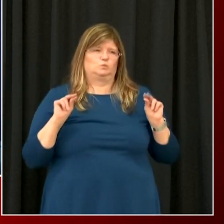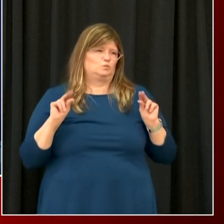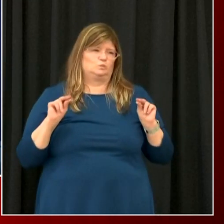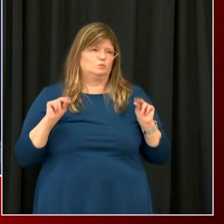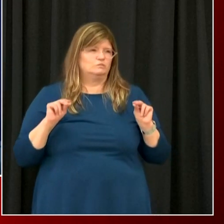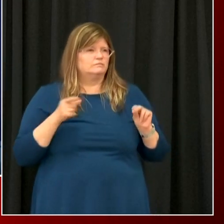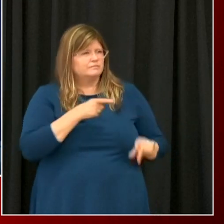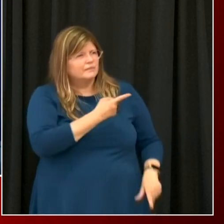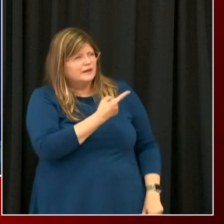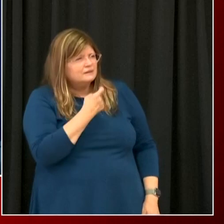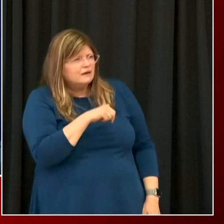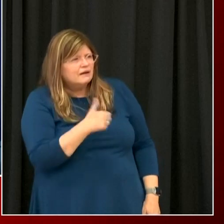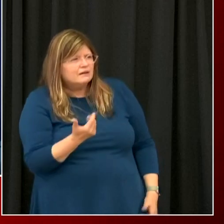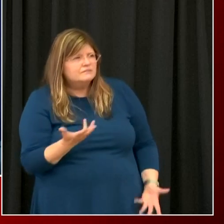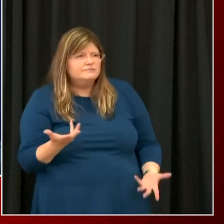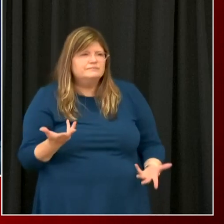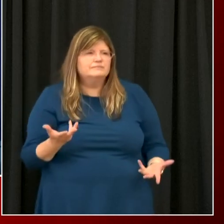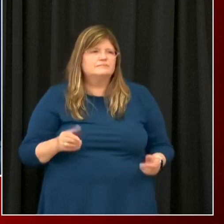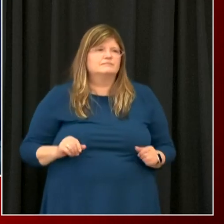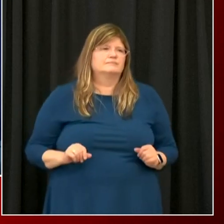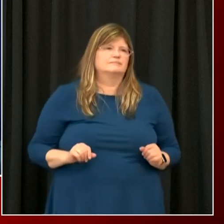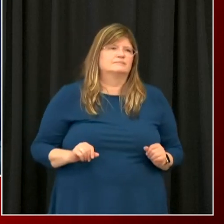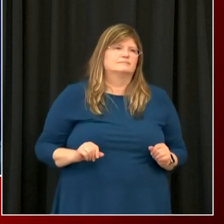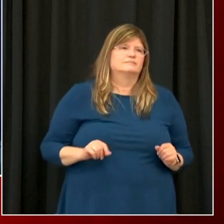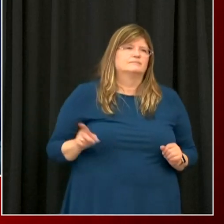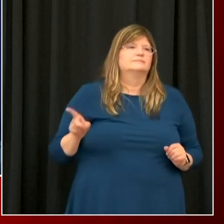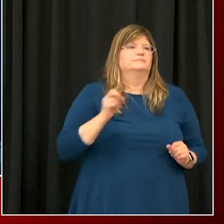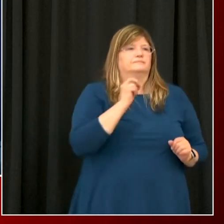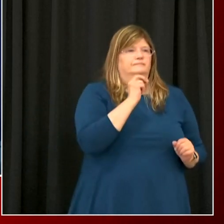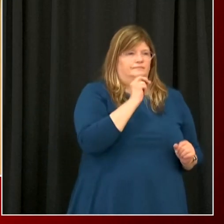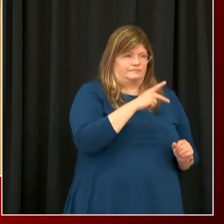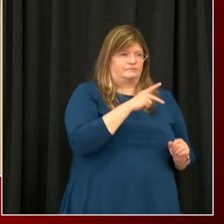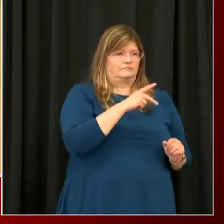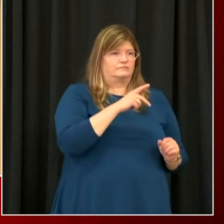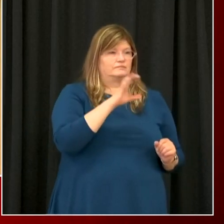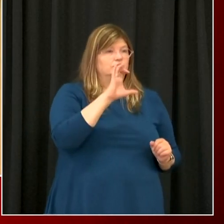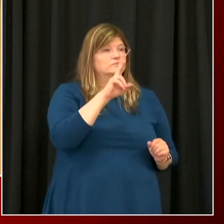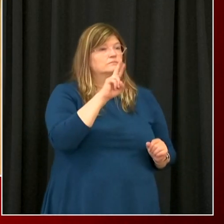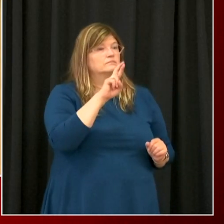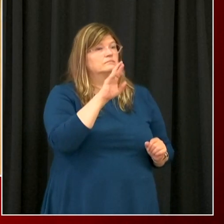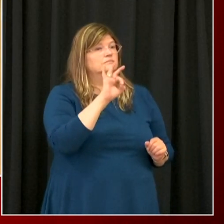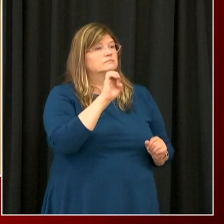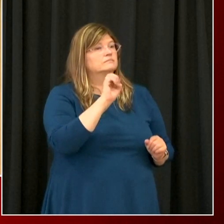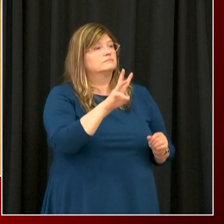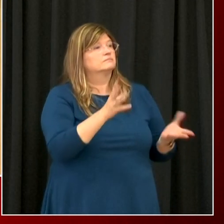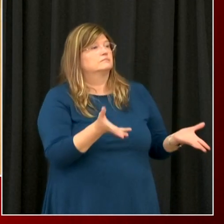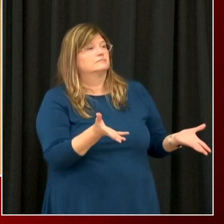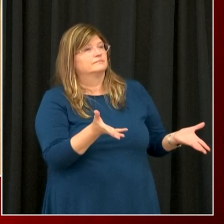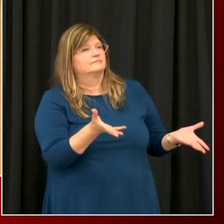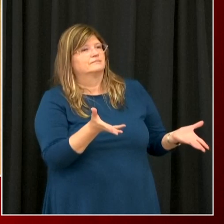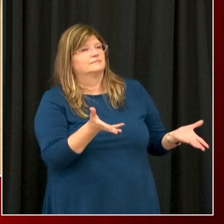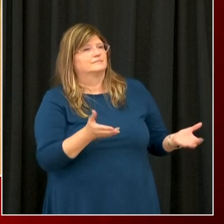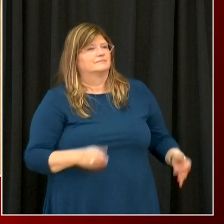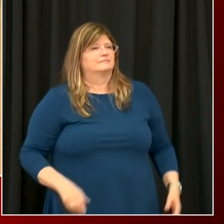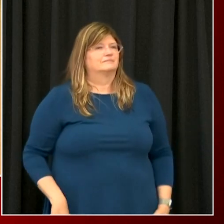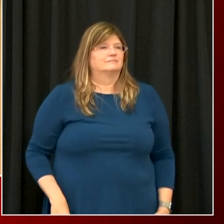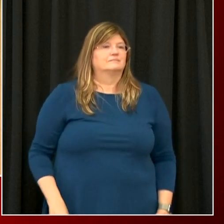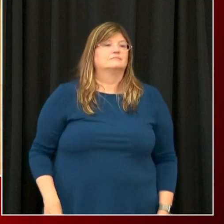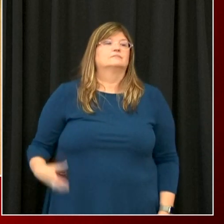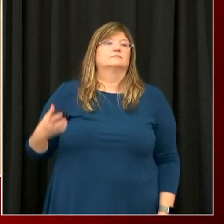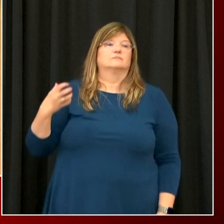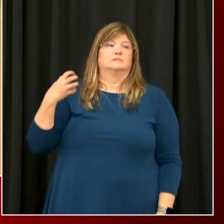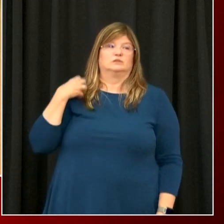question? Curfew? Oh, that's the mayor's decision on curfew. Well, the chief will let me know what the public